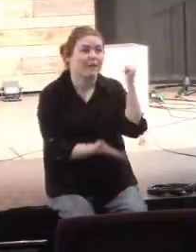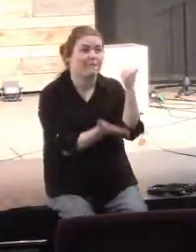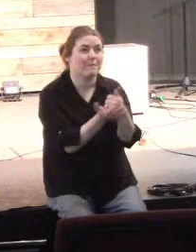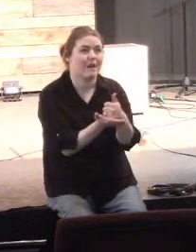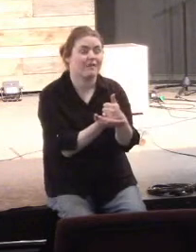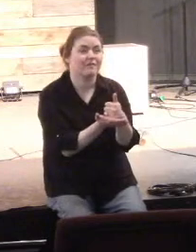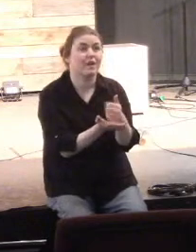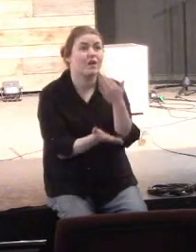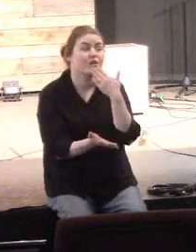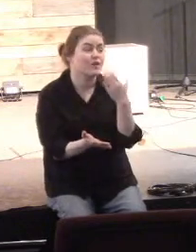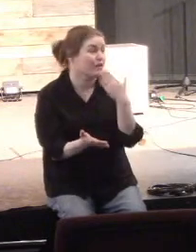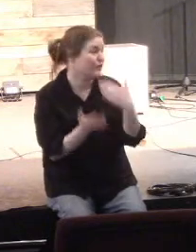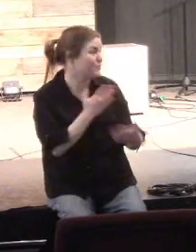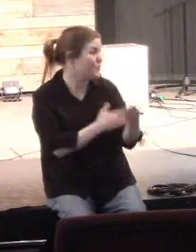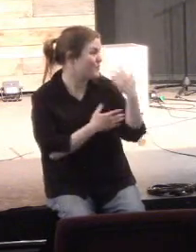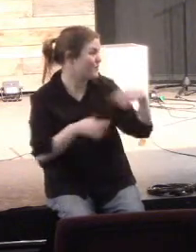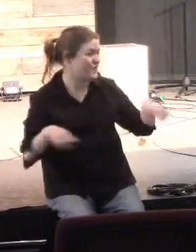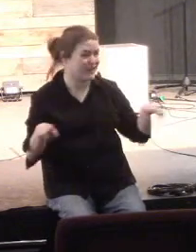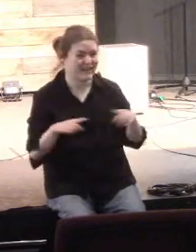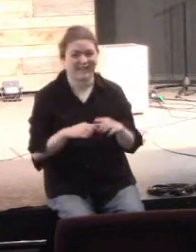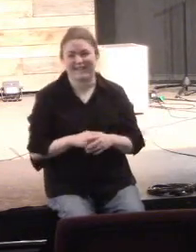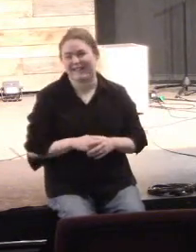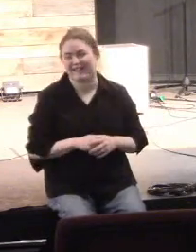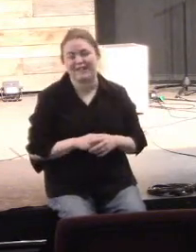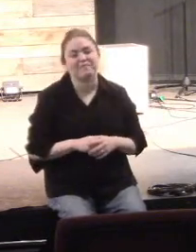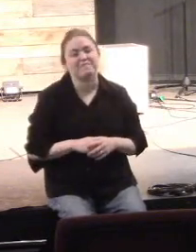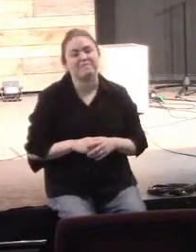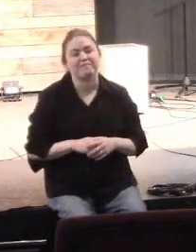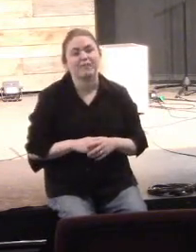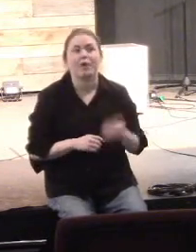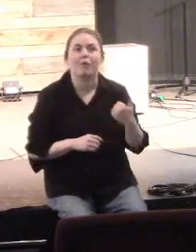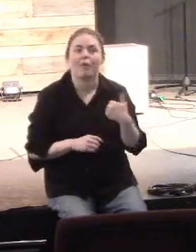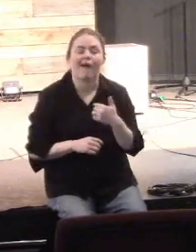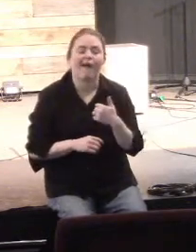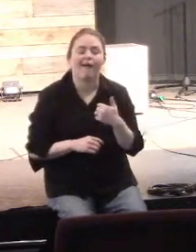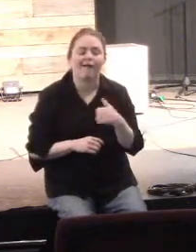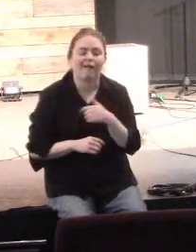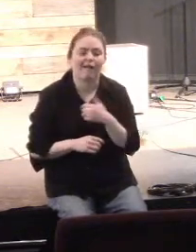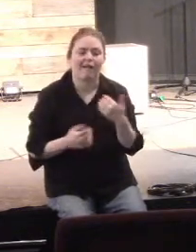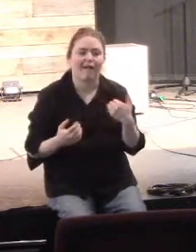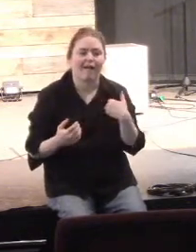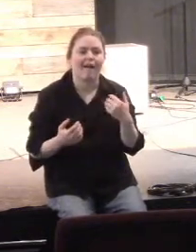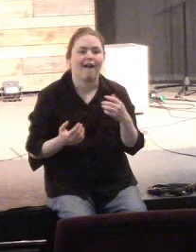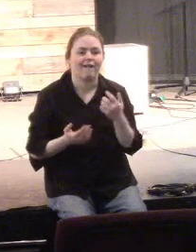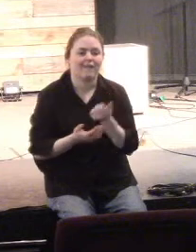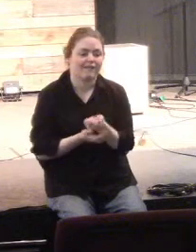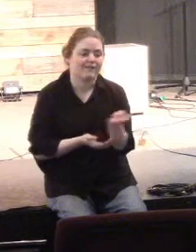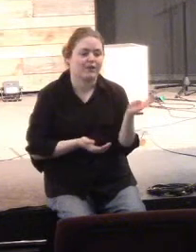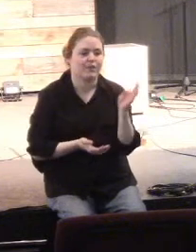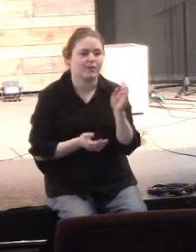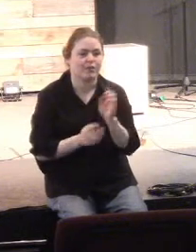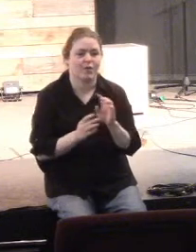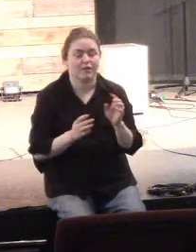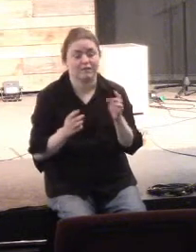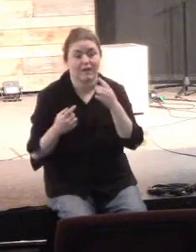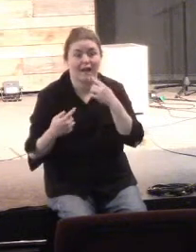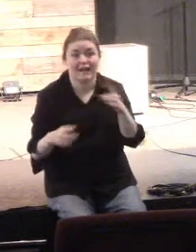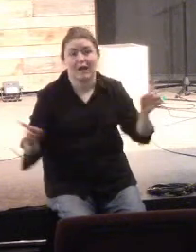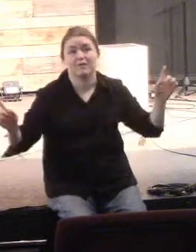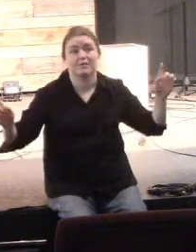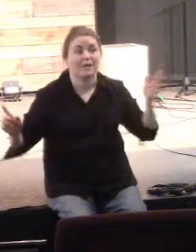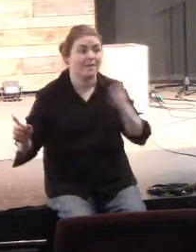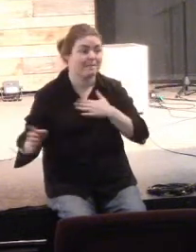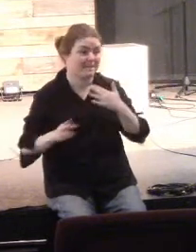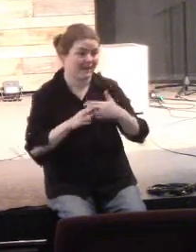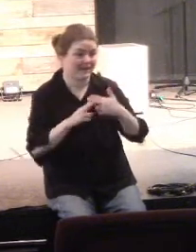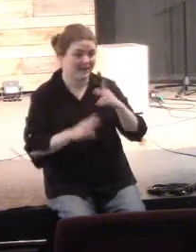Amen. Good morning, guys. We have just a few announcements this morning. For those who don't know you, those who don't know me, my name is